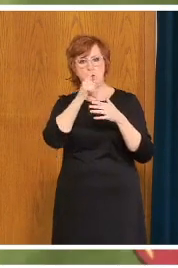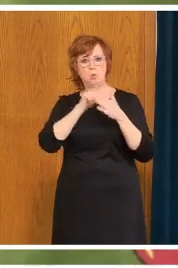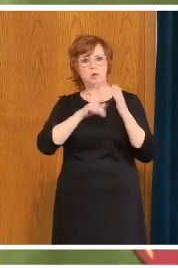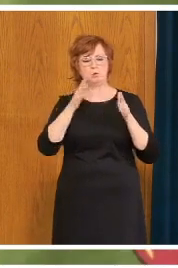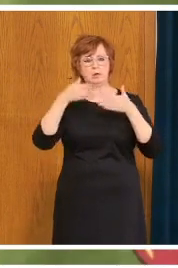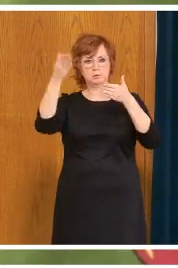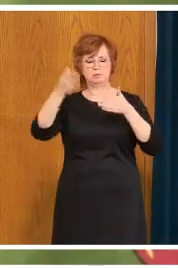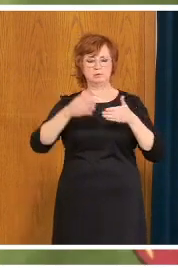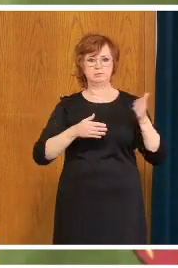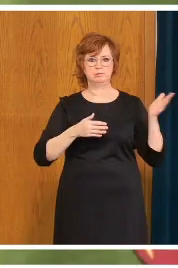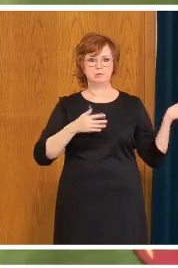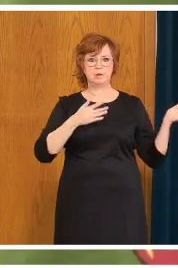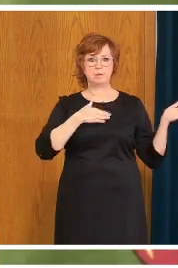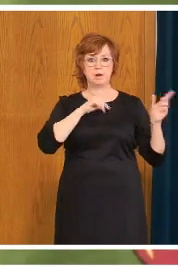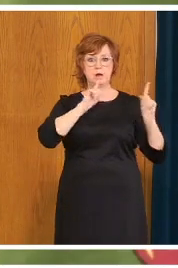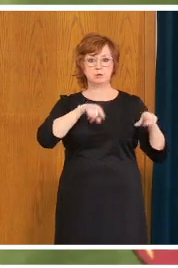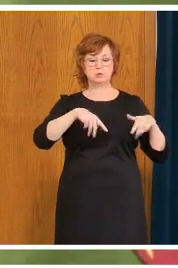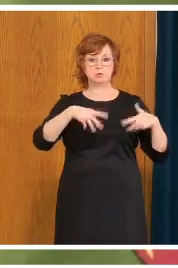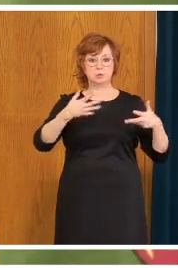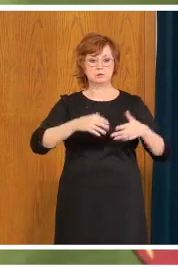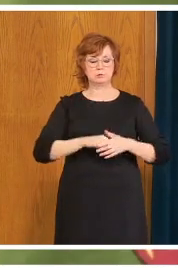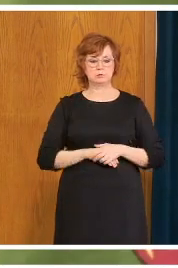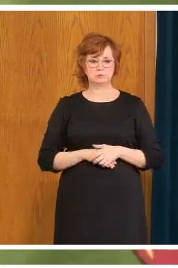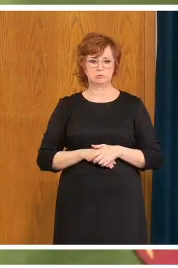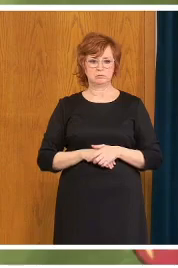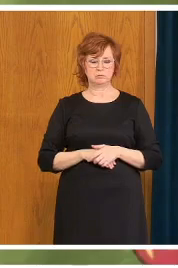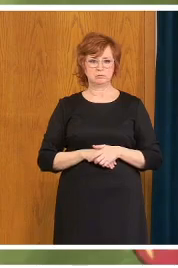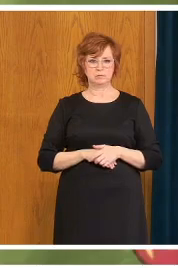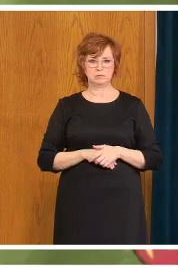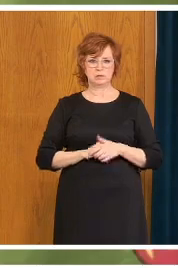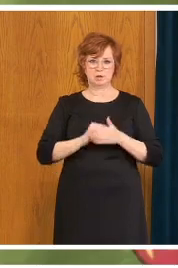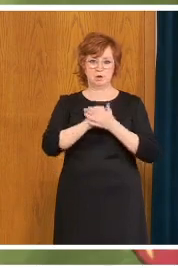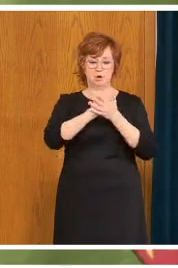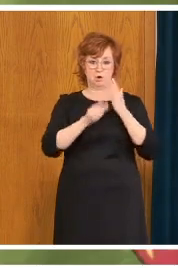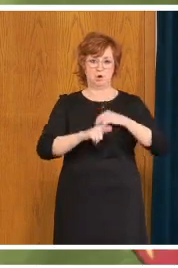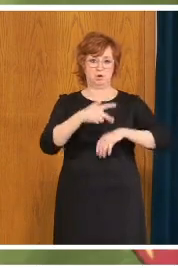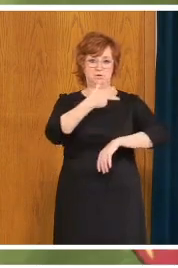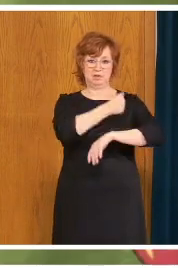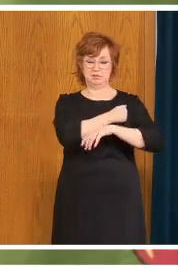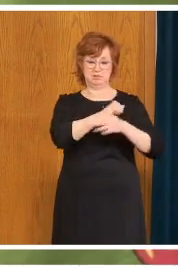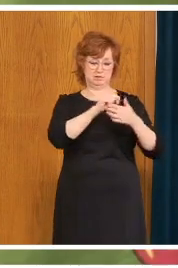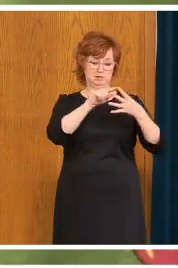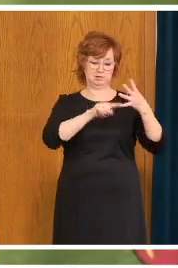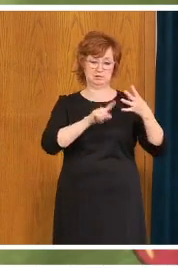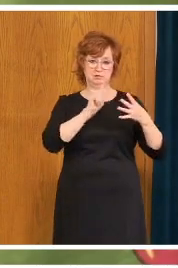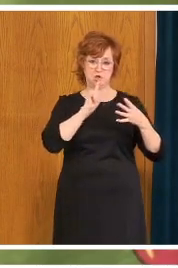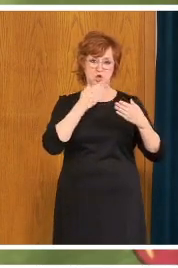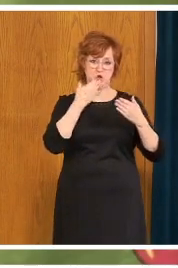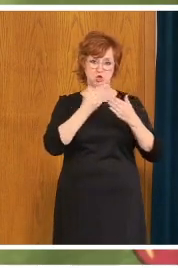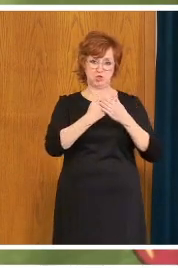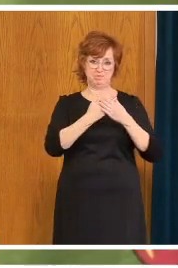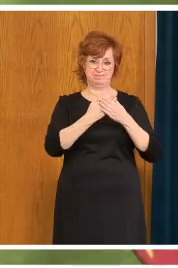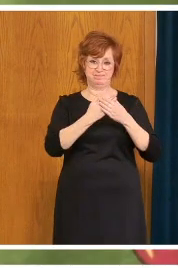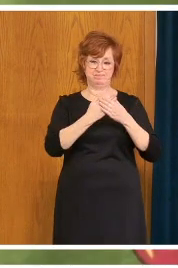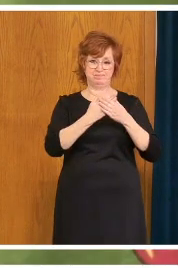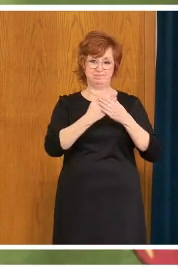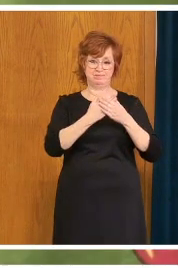My message to them would be any vaccine that is out there is a good vaccine in your arm. If you do have some underlying,